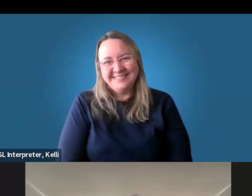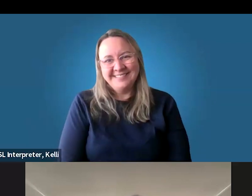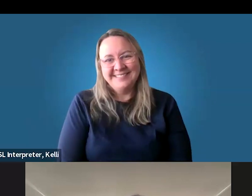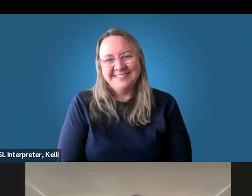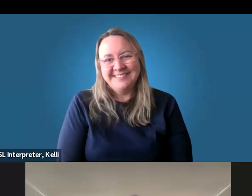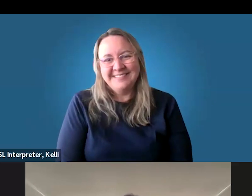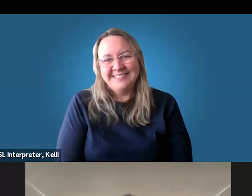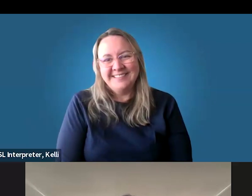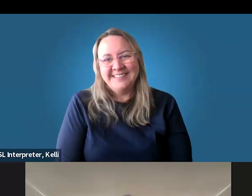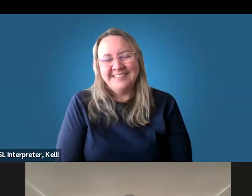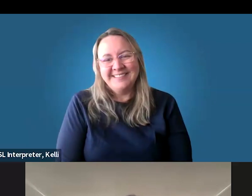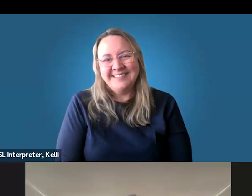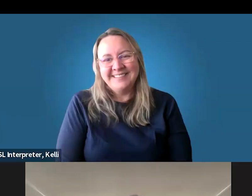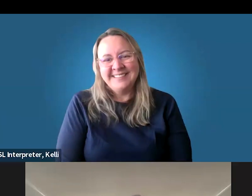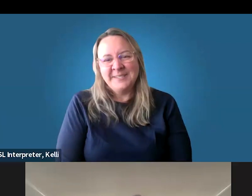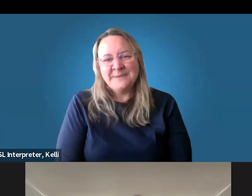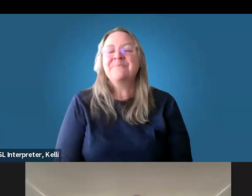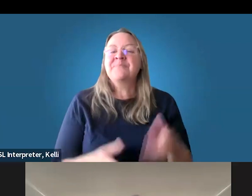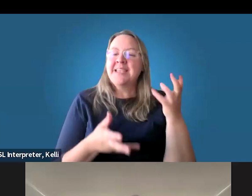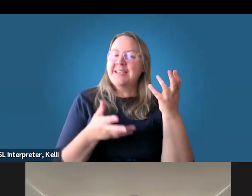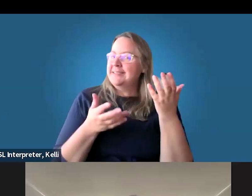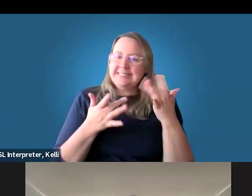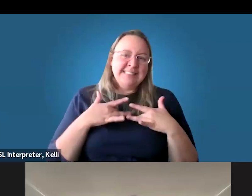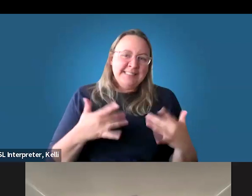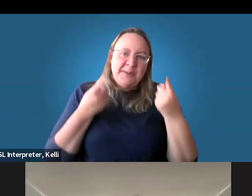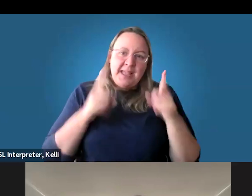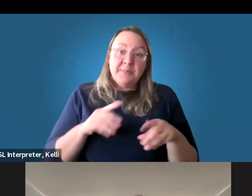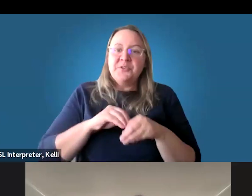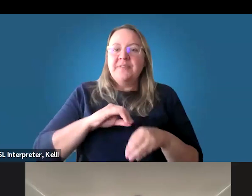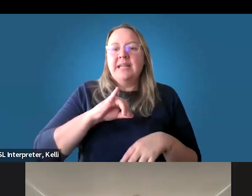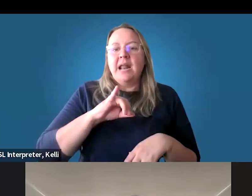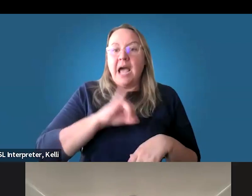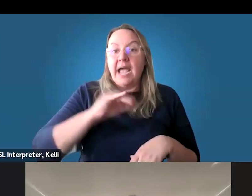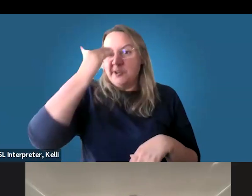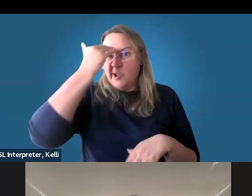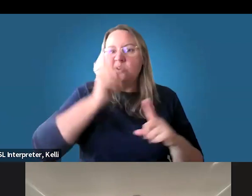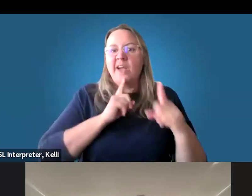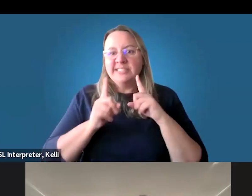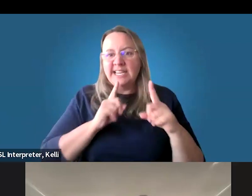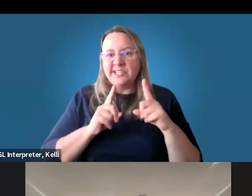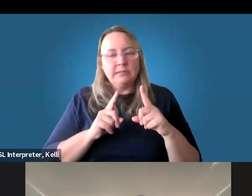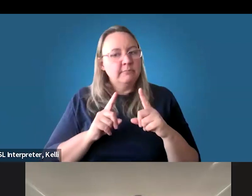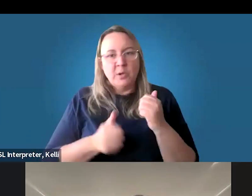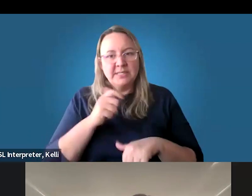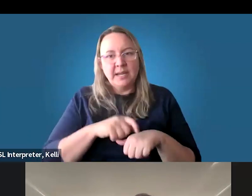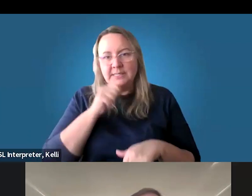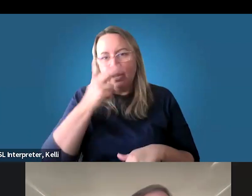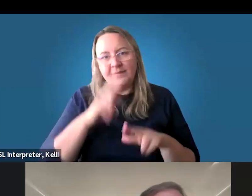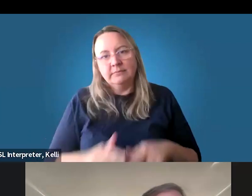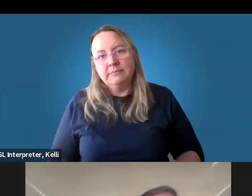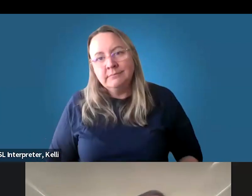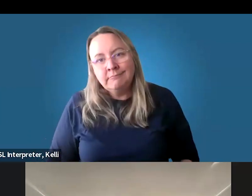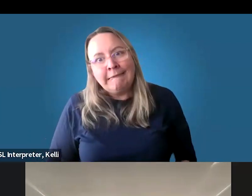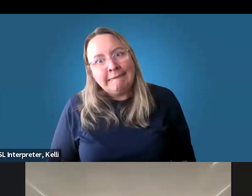that was fun. Okay. Most of the time when this happens, if you're in an I know conversation with people, it's not fun. It's not endearing Oh.